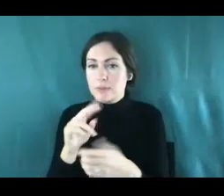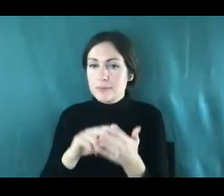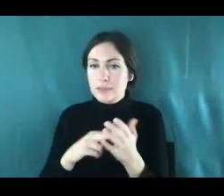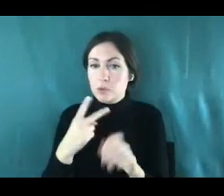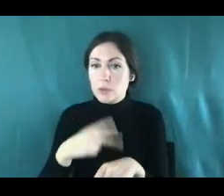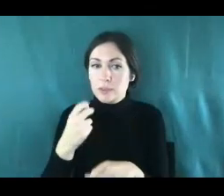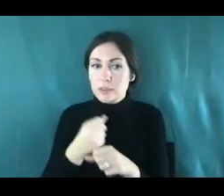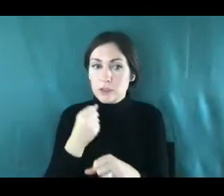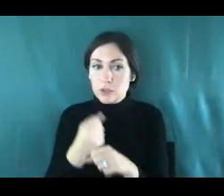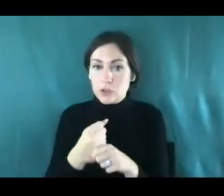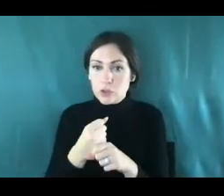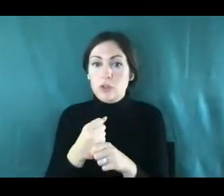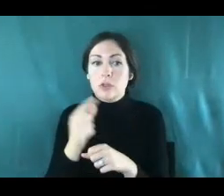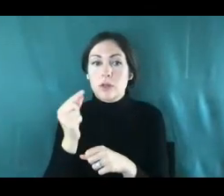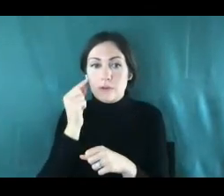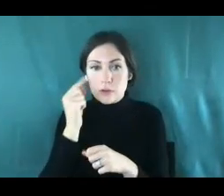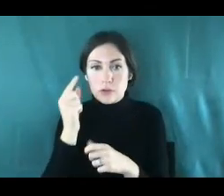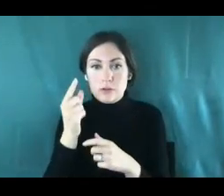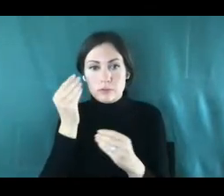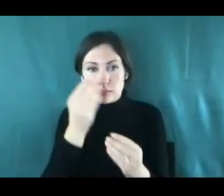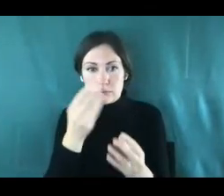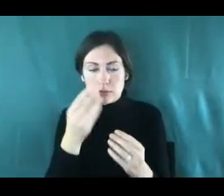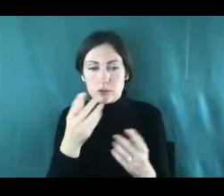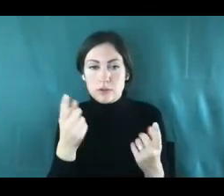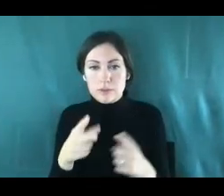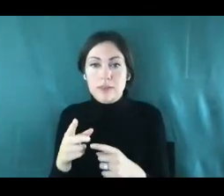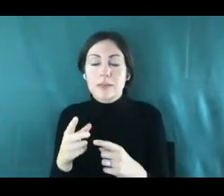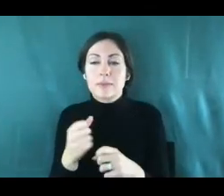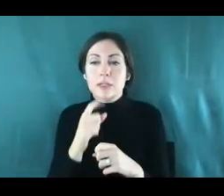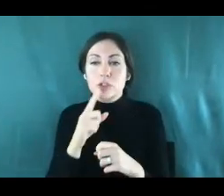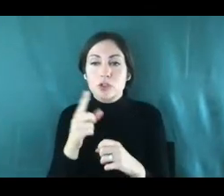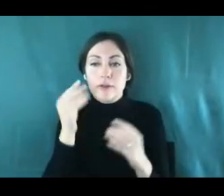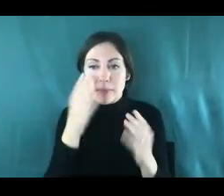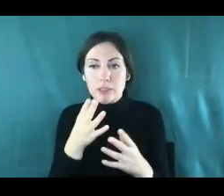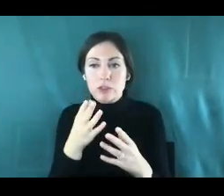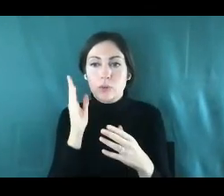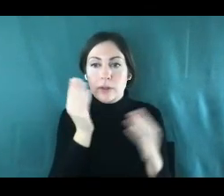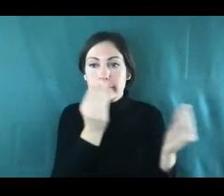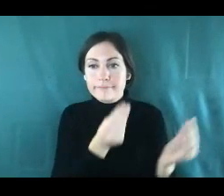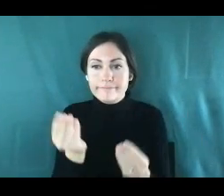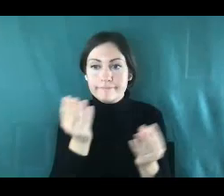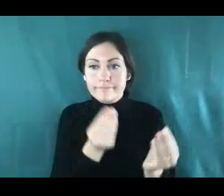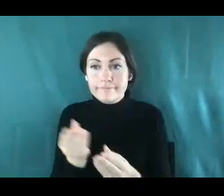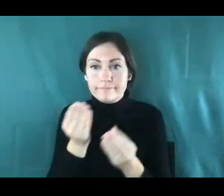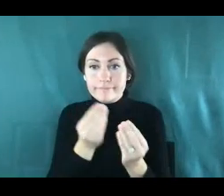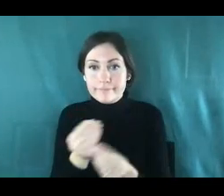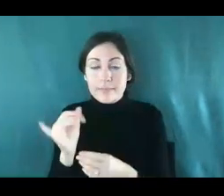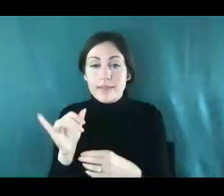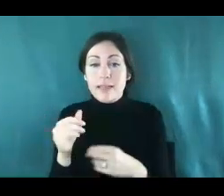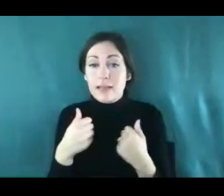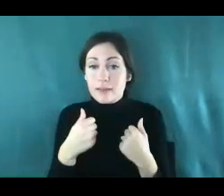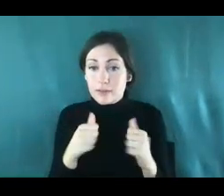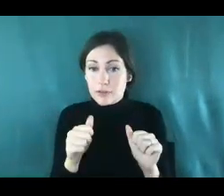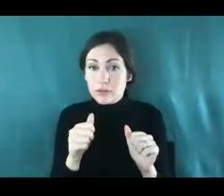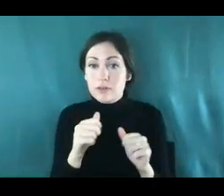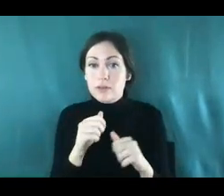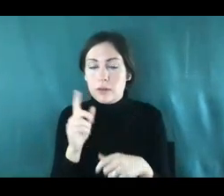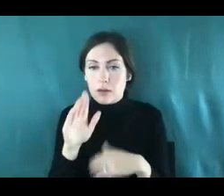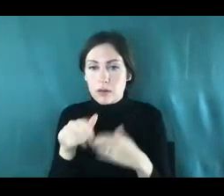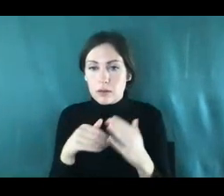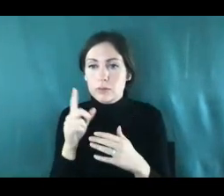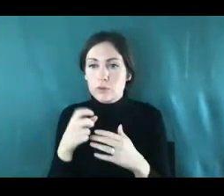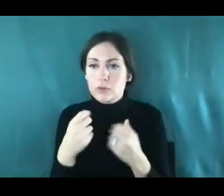to support statewide coordination and enhance information flow. These efforts are all intended to sustain